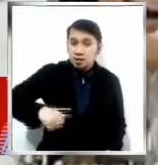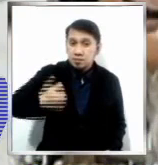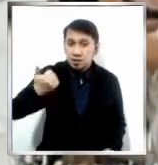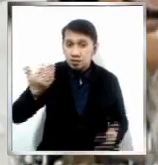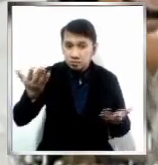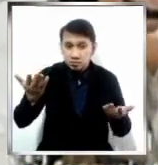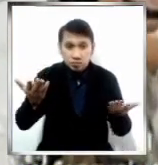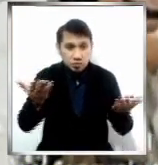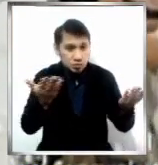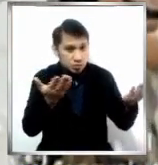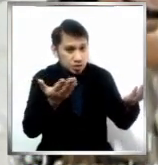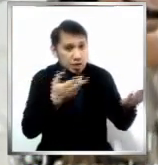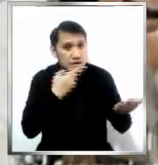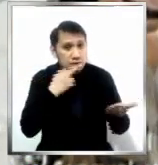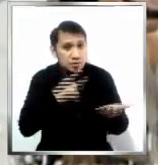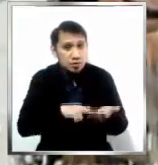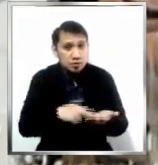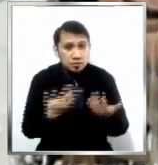at this time?